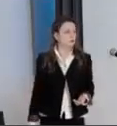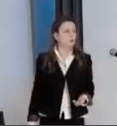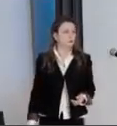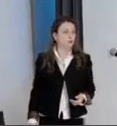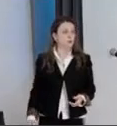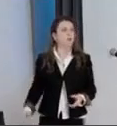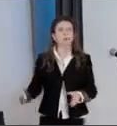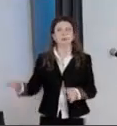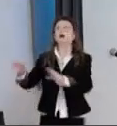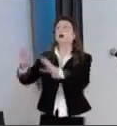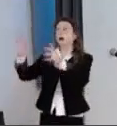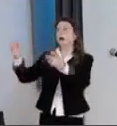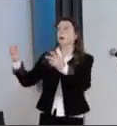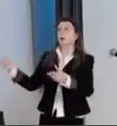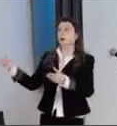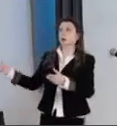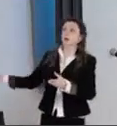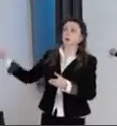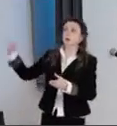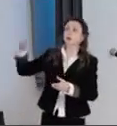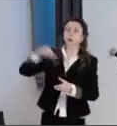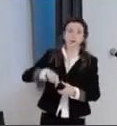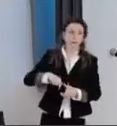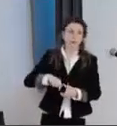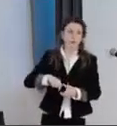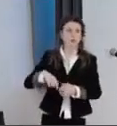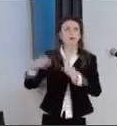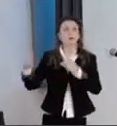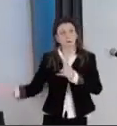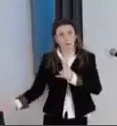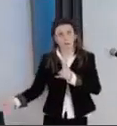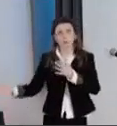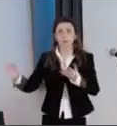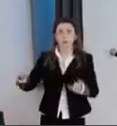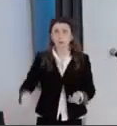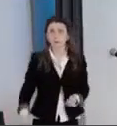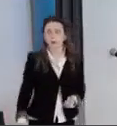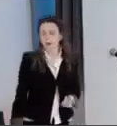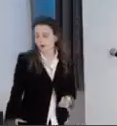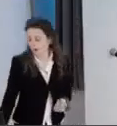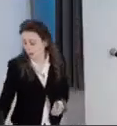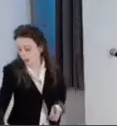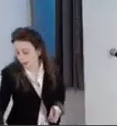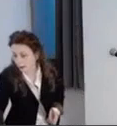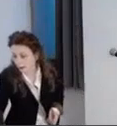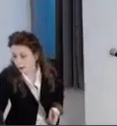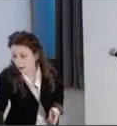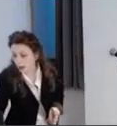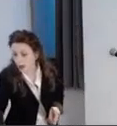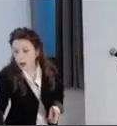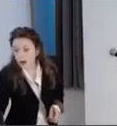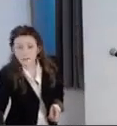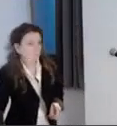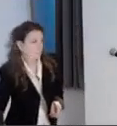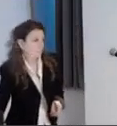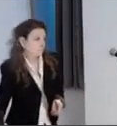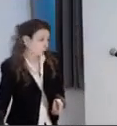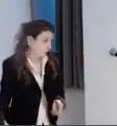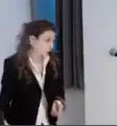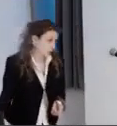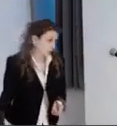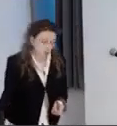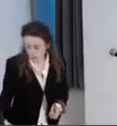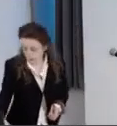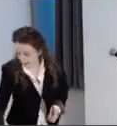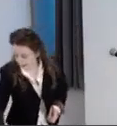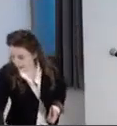degree of initial plausibility in the context of nature incorporated in design, both organic and inorganic. But